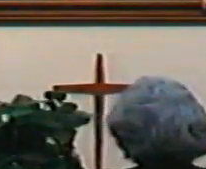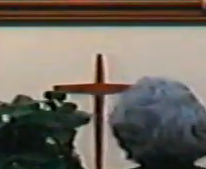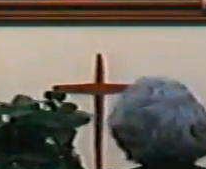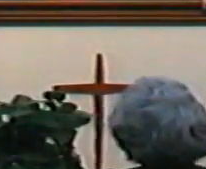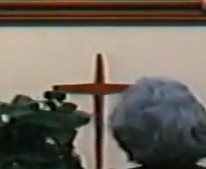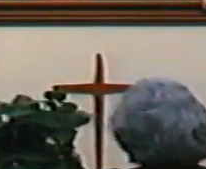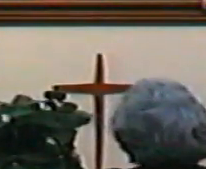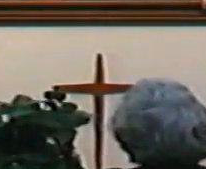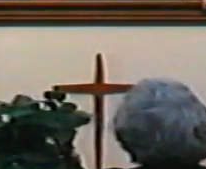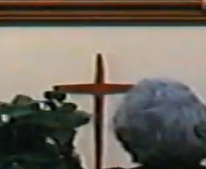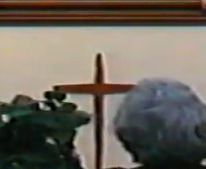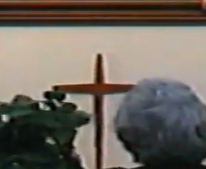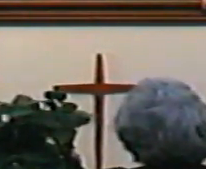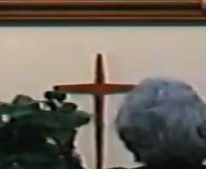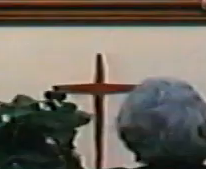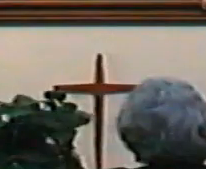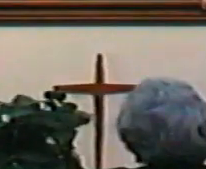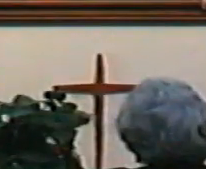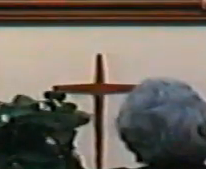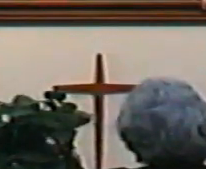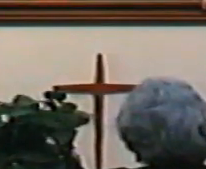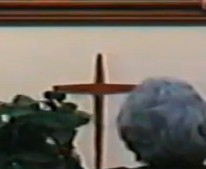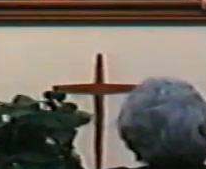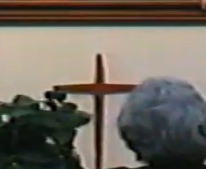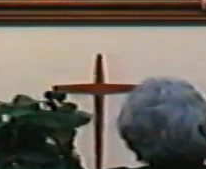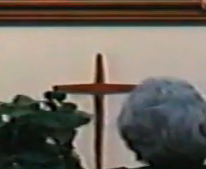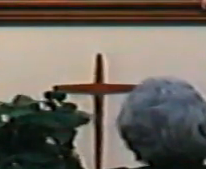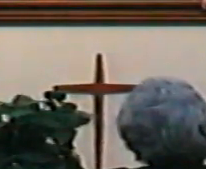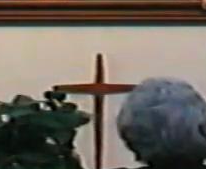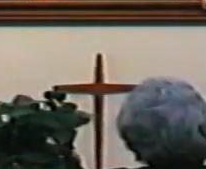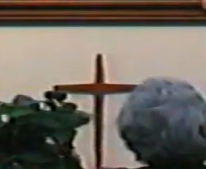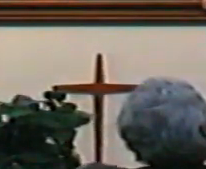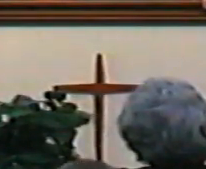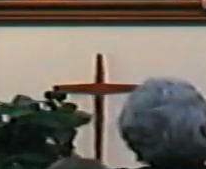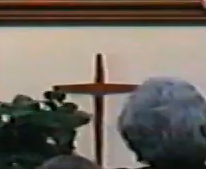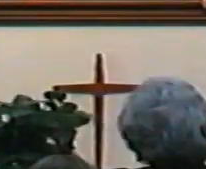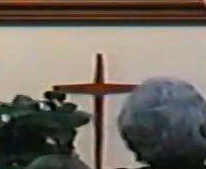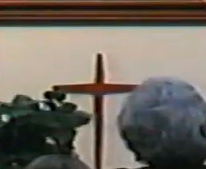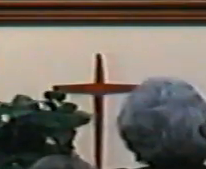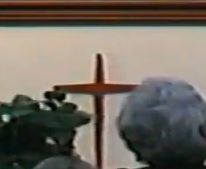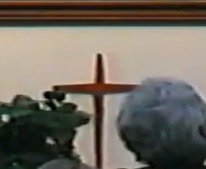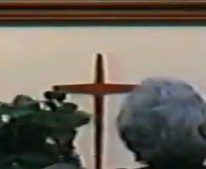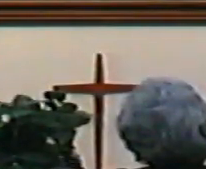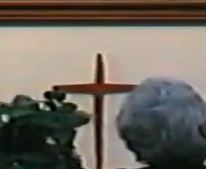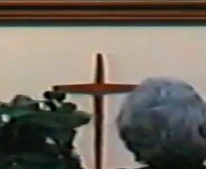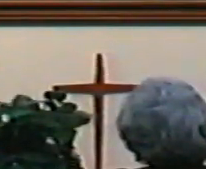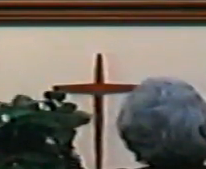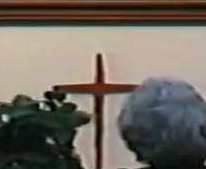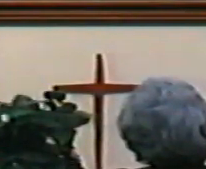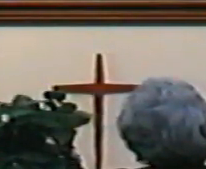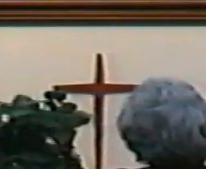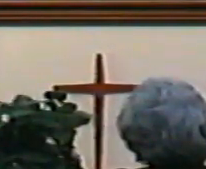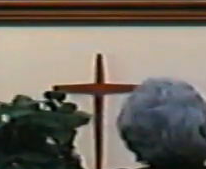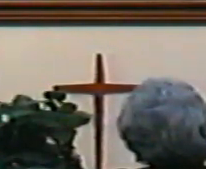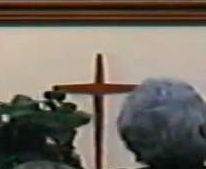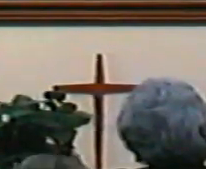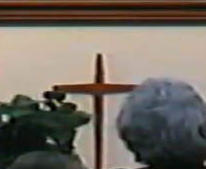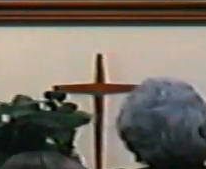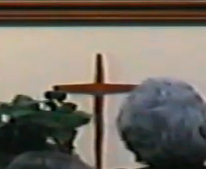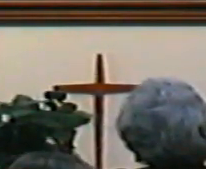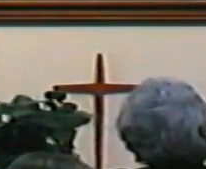wonderful testimony. So many here today know for sure heaven's their eternal home. Thank you for that